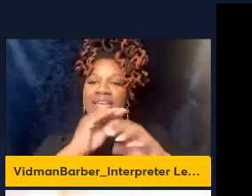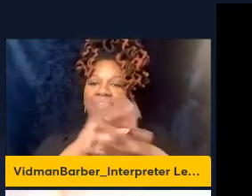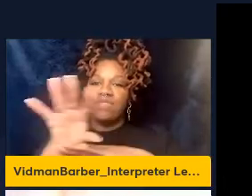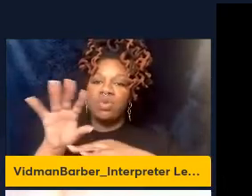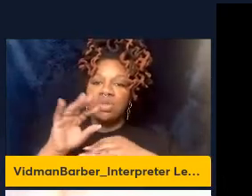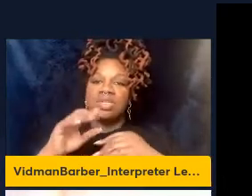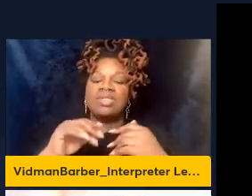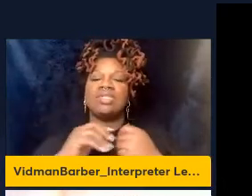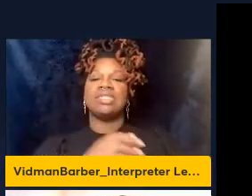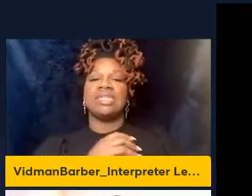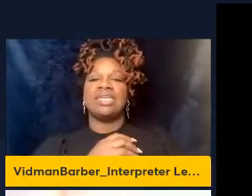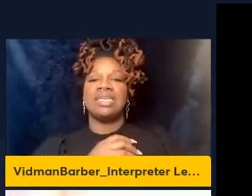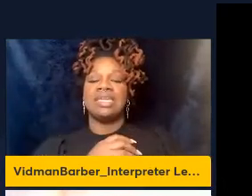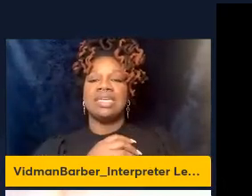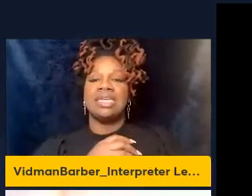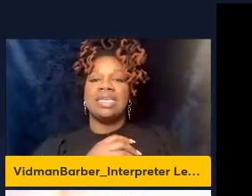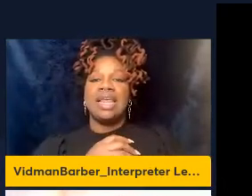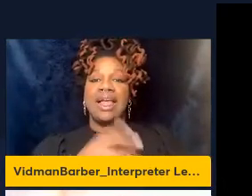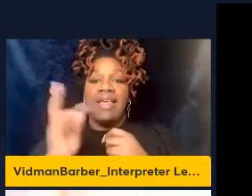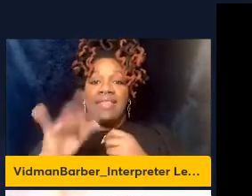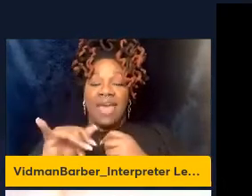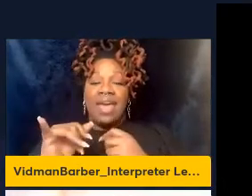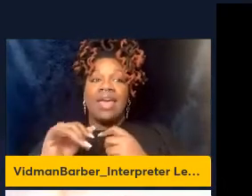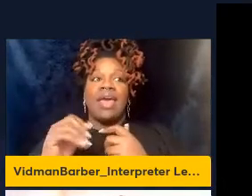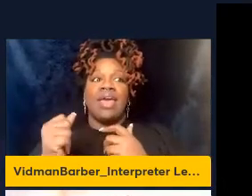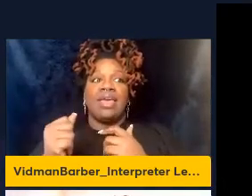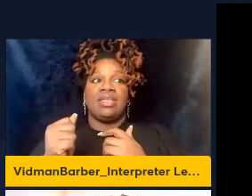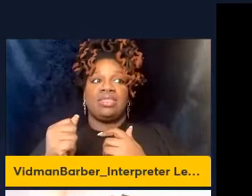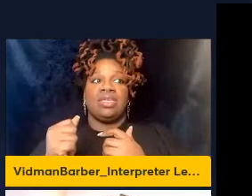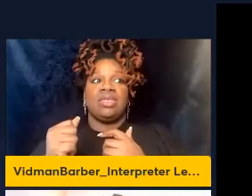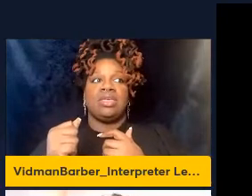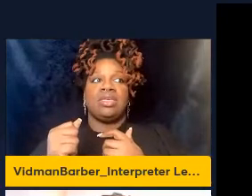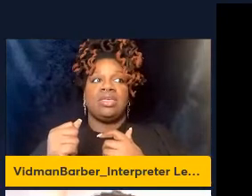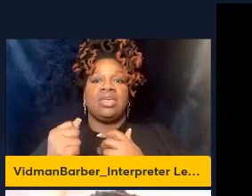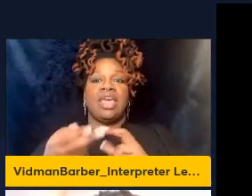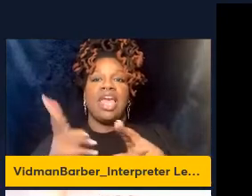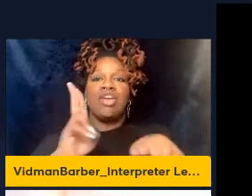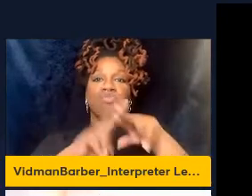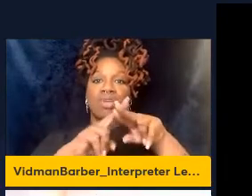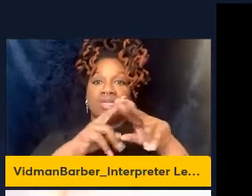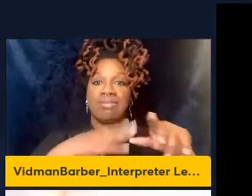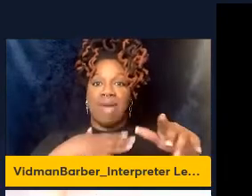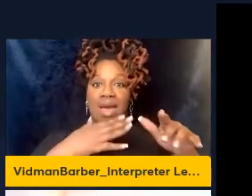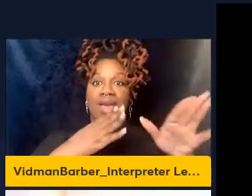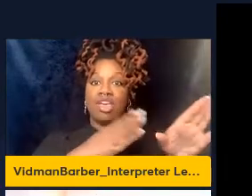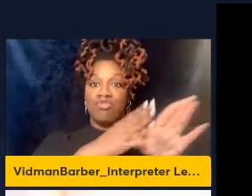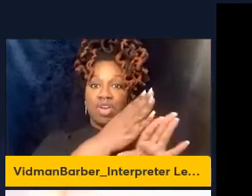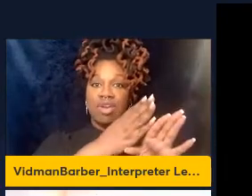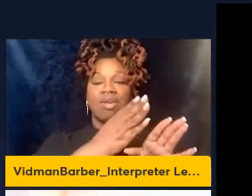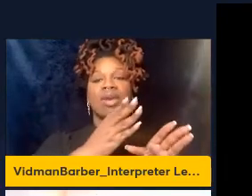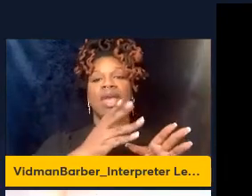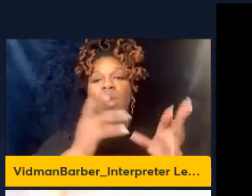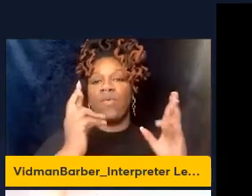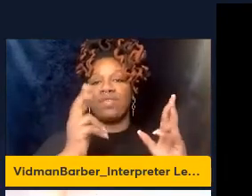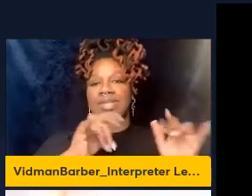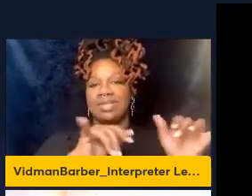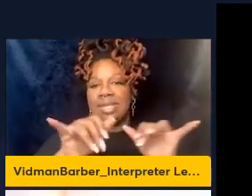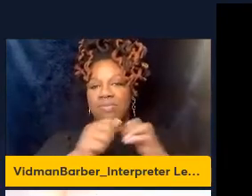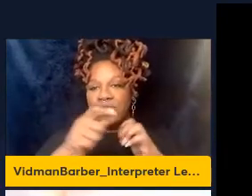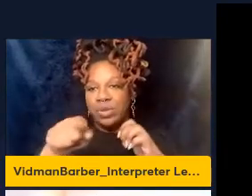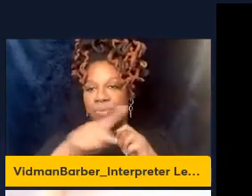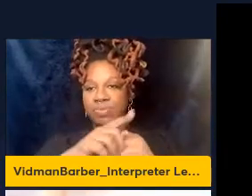Butts talked about, has accelerated my career. It can also hopefully accelerate yours. So, of course, all of you are very, very familiar